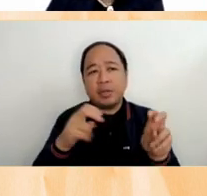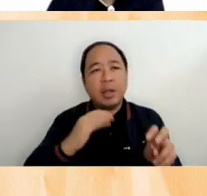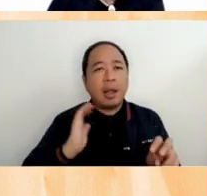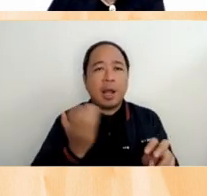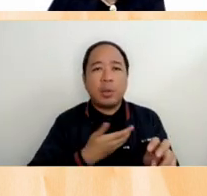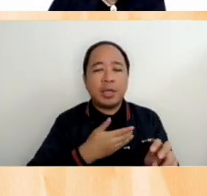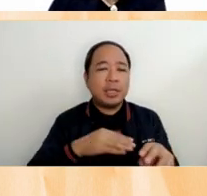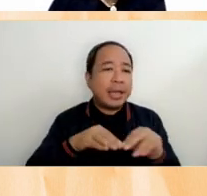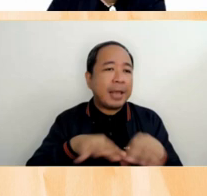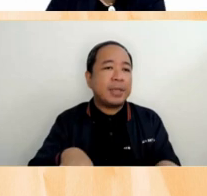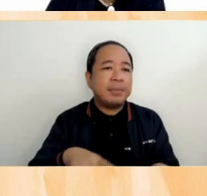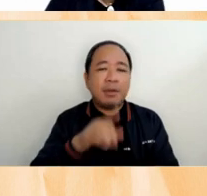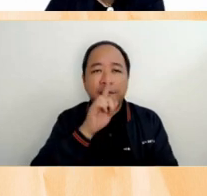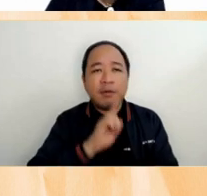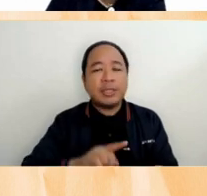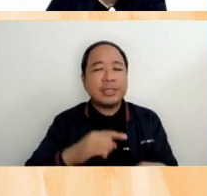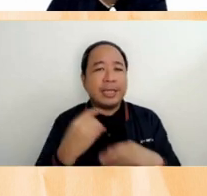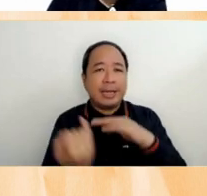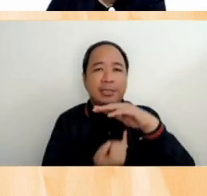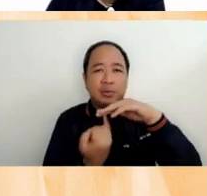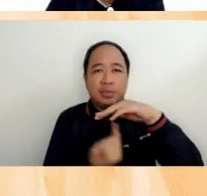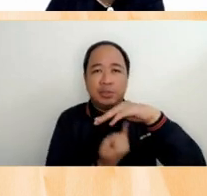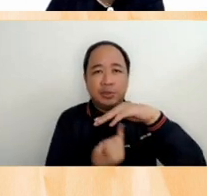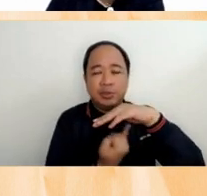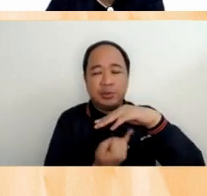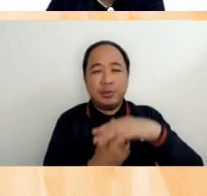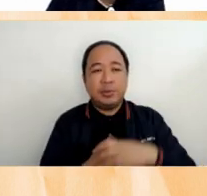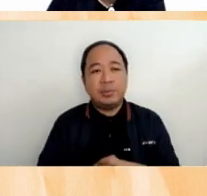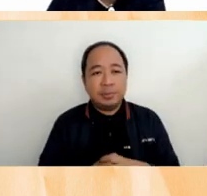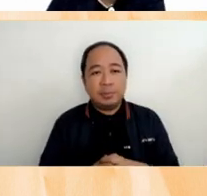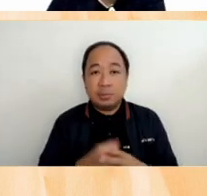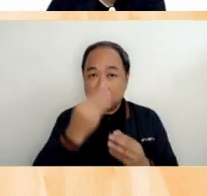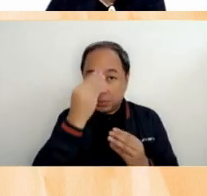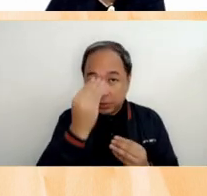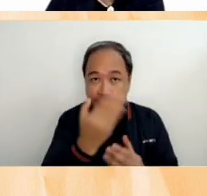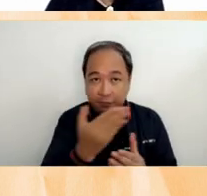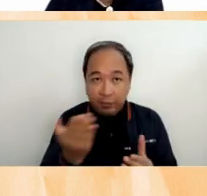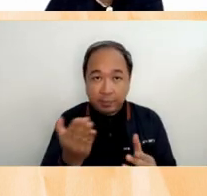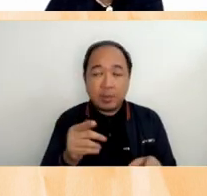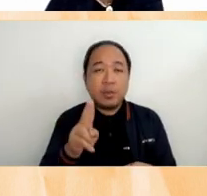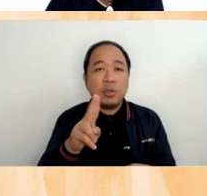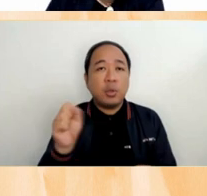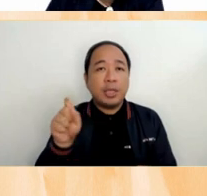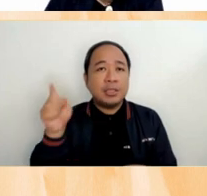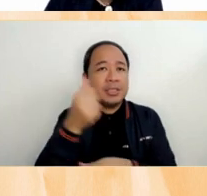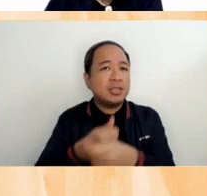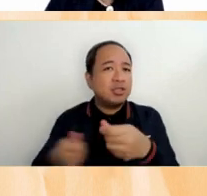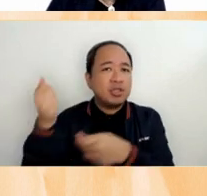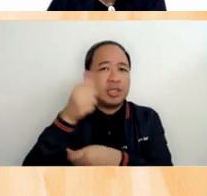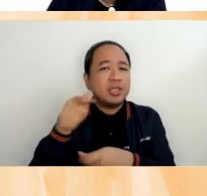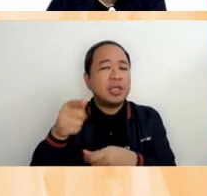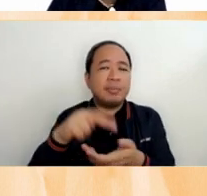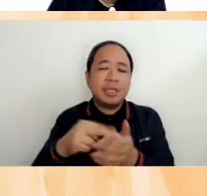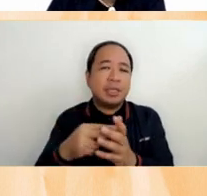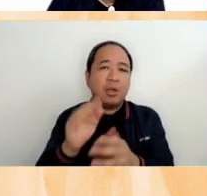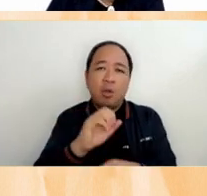nation's doctor, so to speak. He provides Americans with the best scientific information available on how to